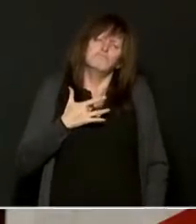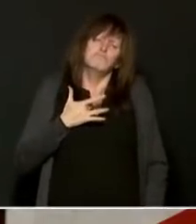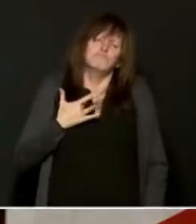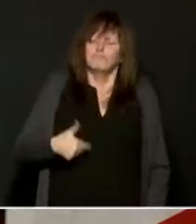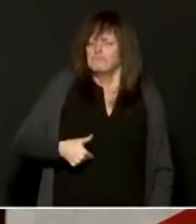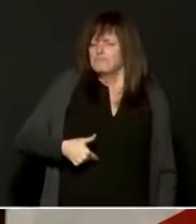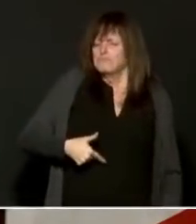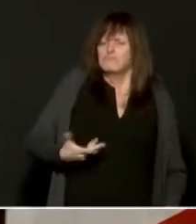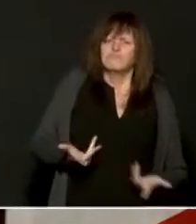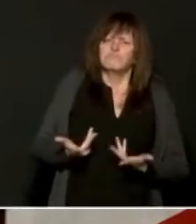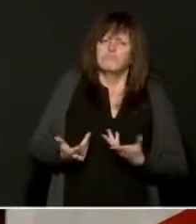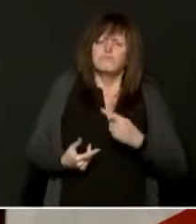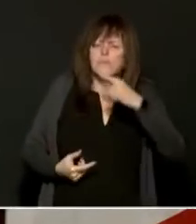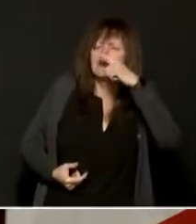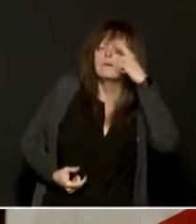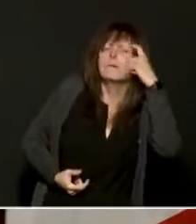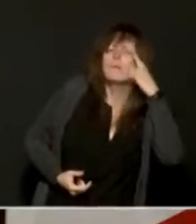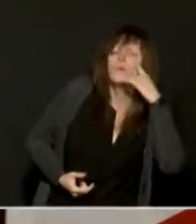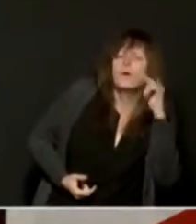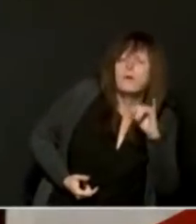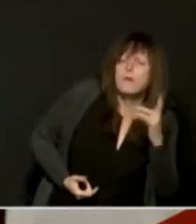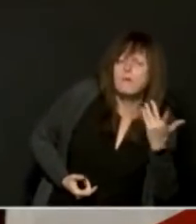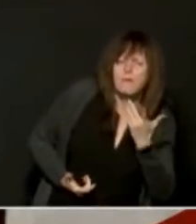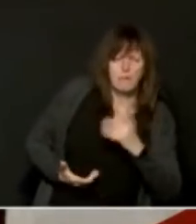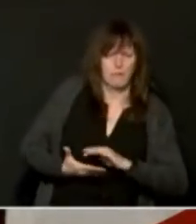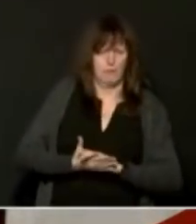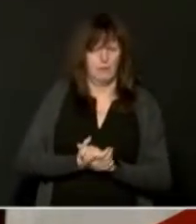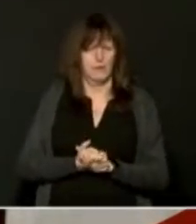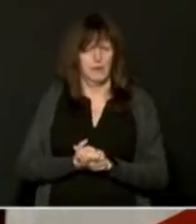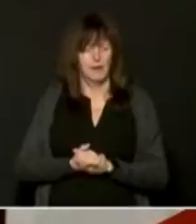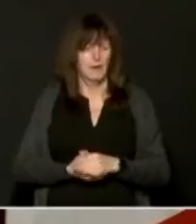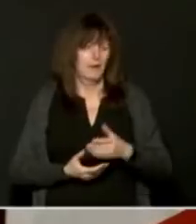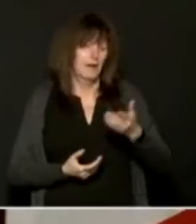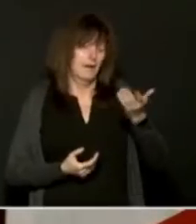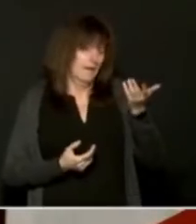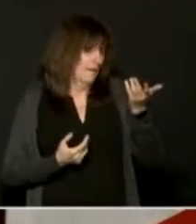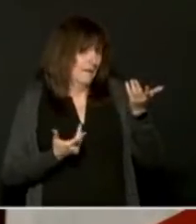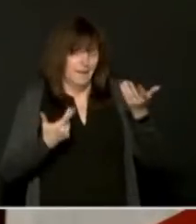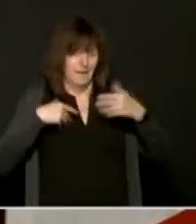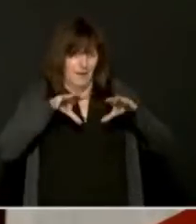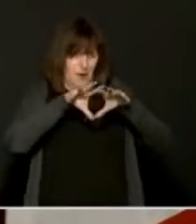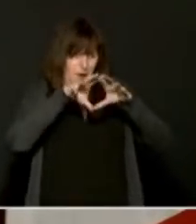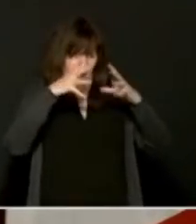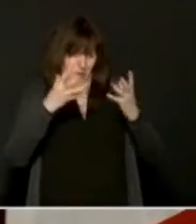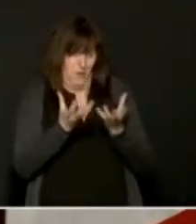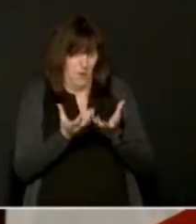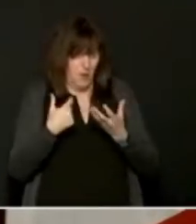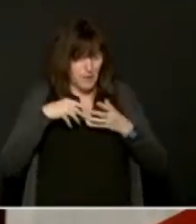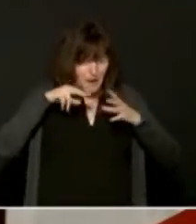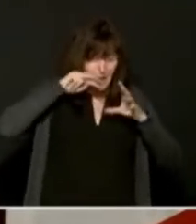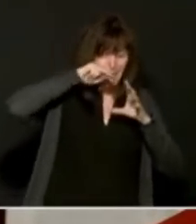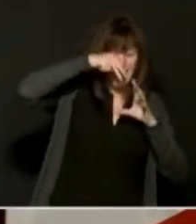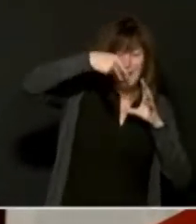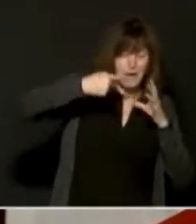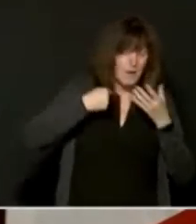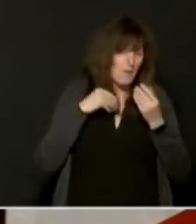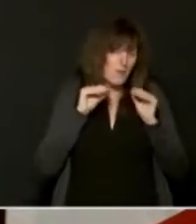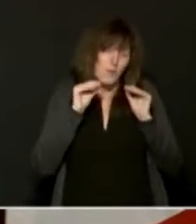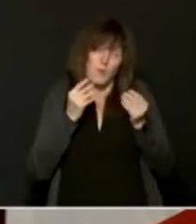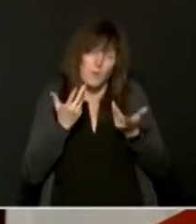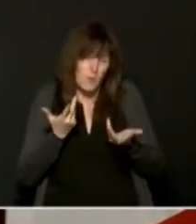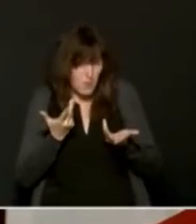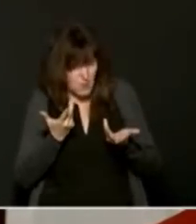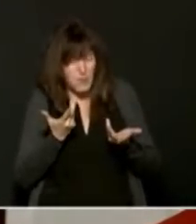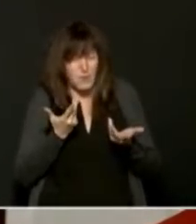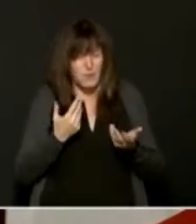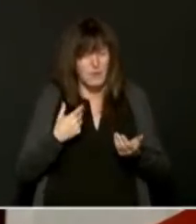You're right. We don't have a crystal ball. And I like what Dr. Heyer said about focusing on the now and what you can do now to